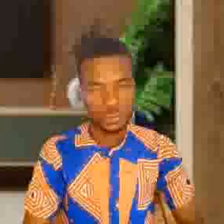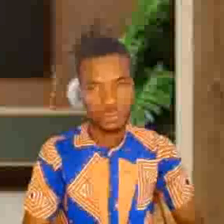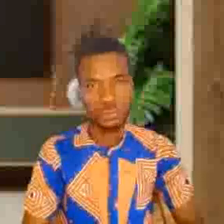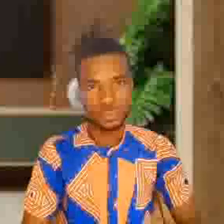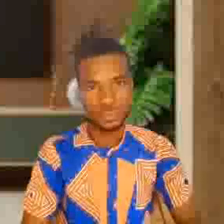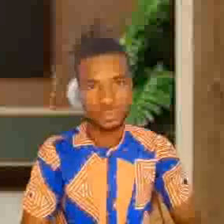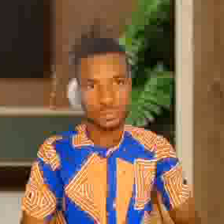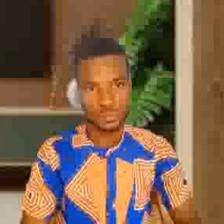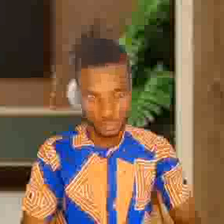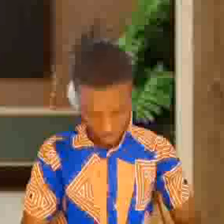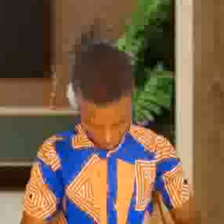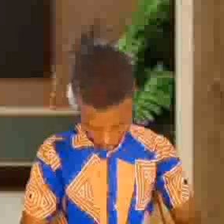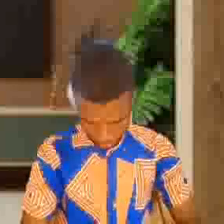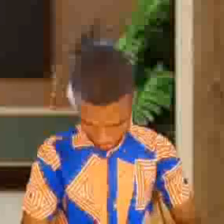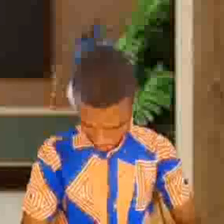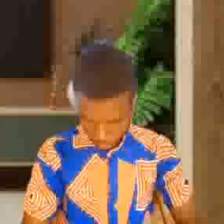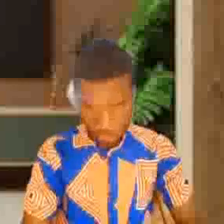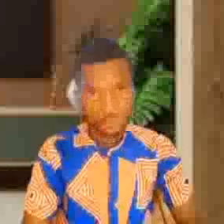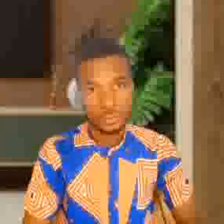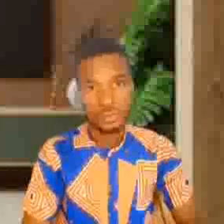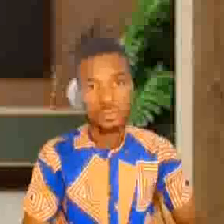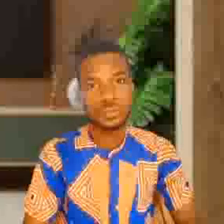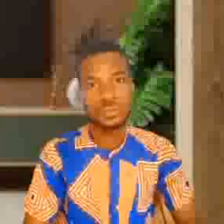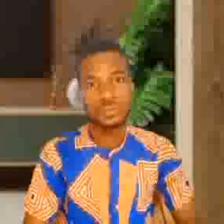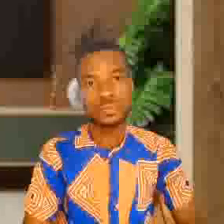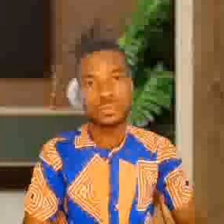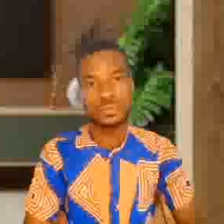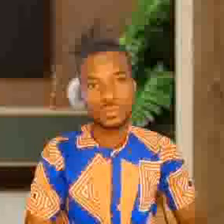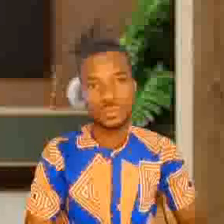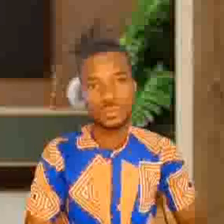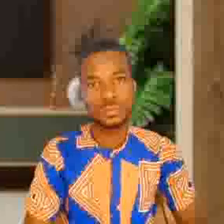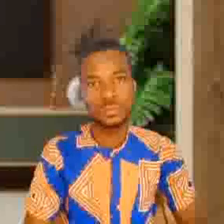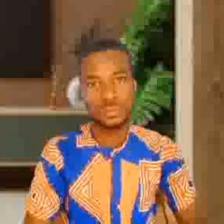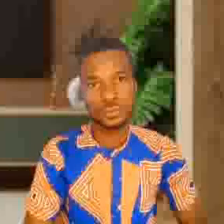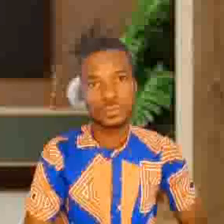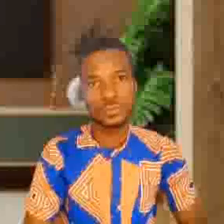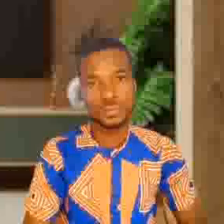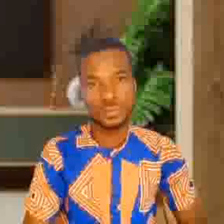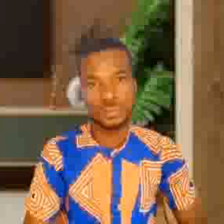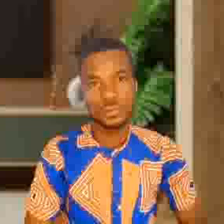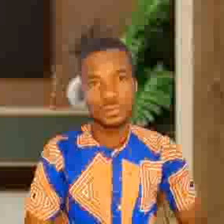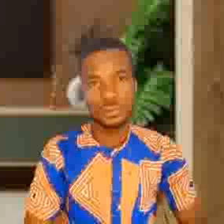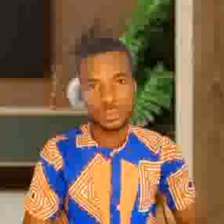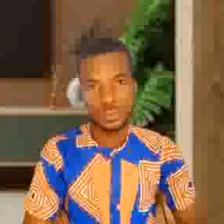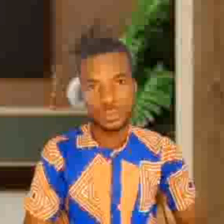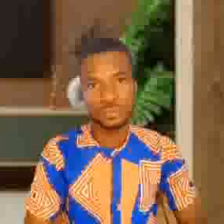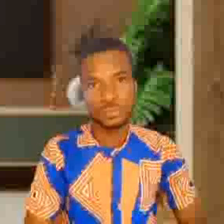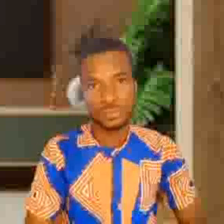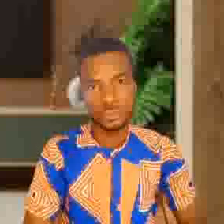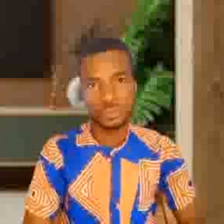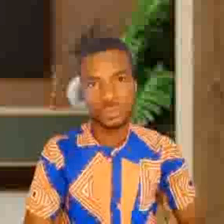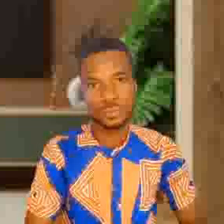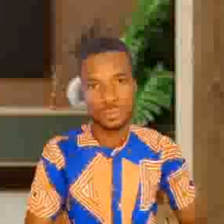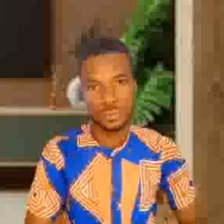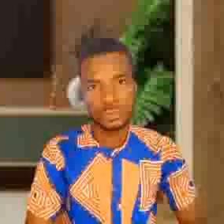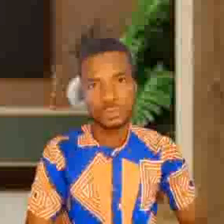matter. It's an honor to serve God. You are not doing bringing anything on the table. You are not bringing anything on the table. If somebody gets healed, you